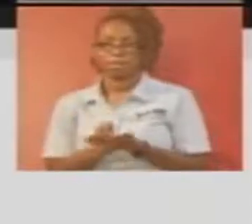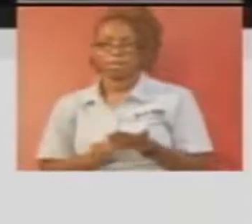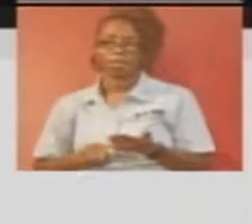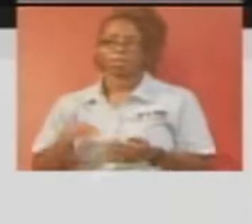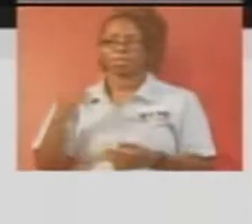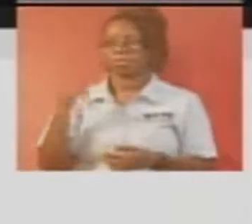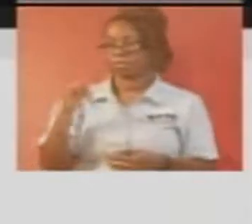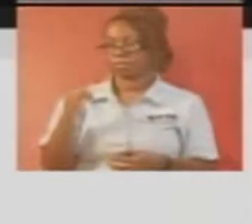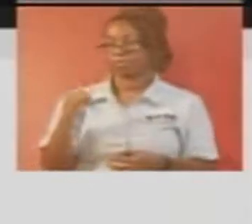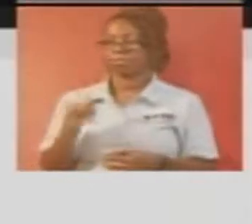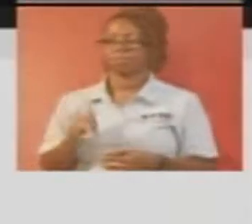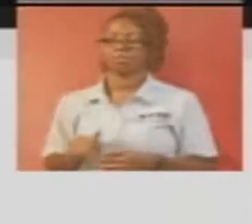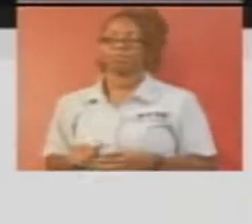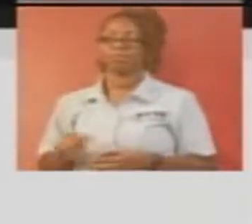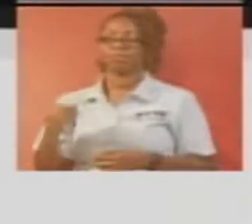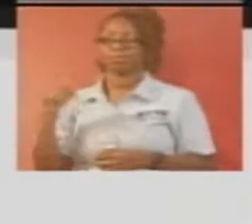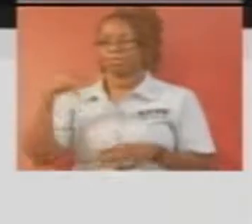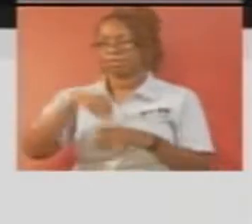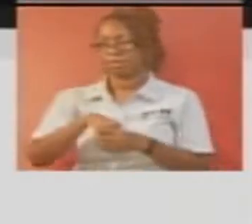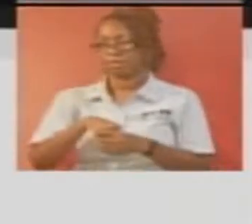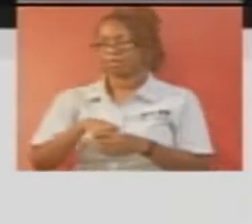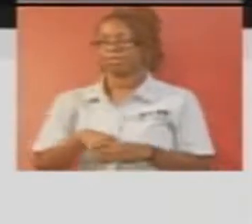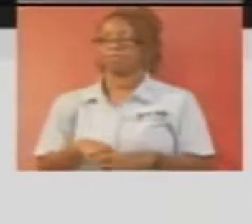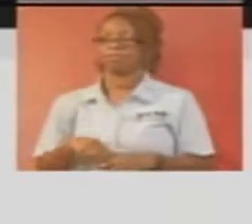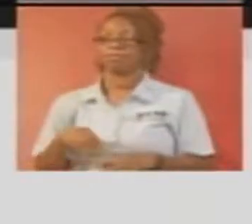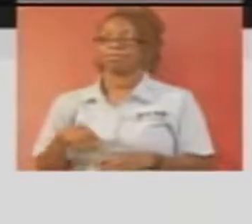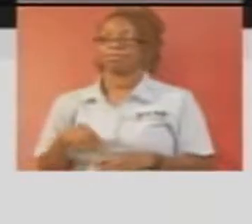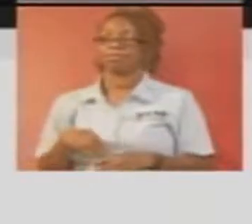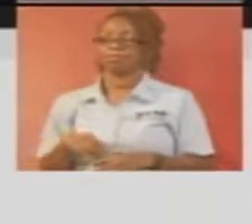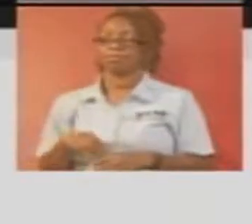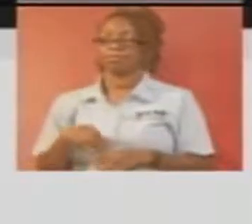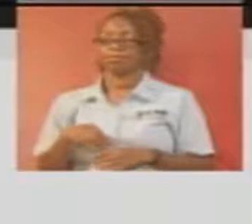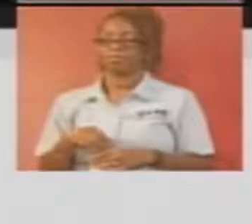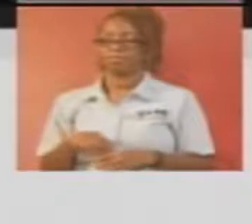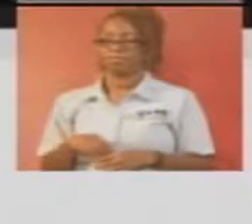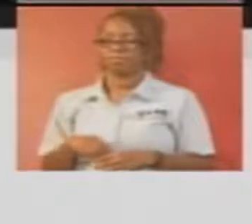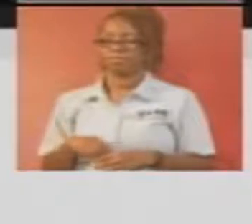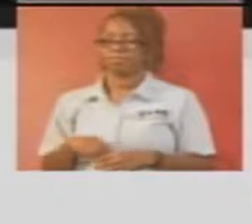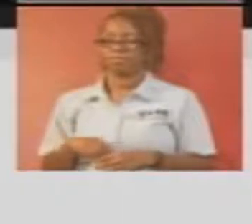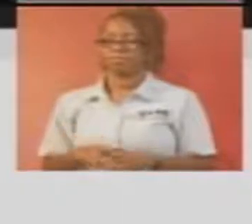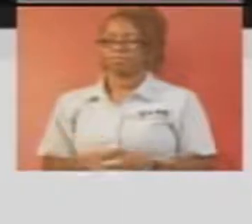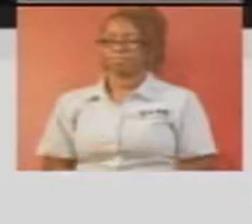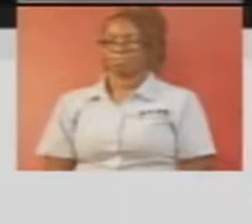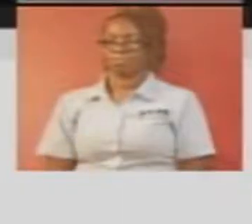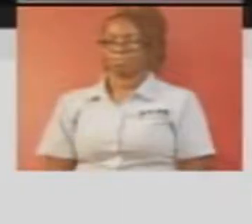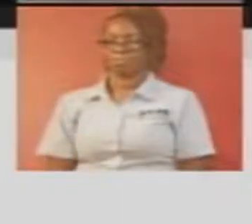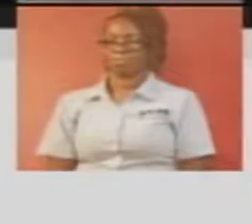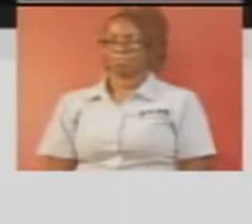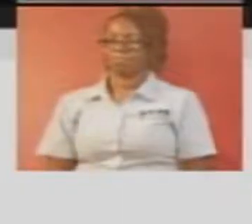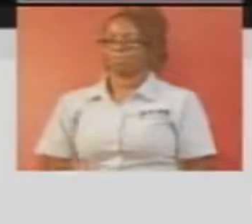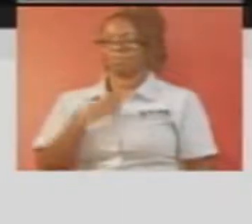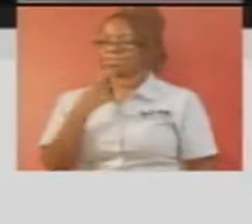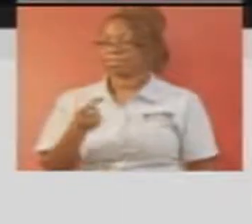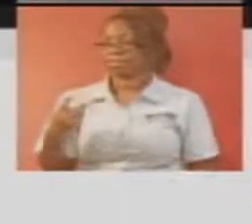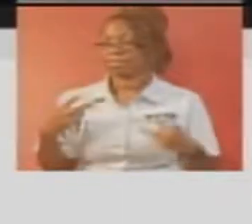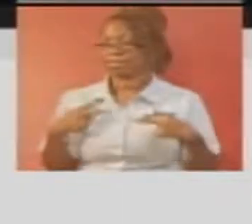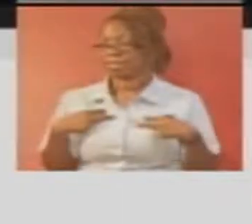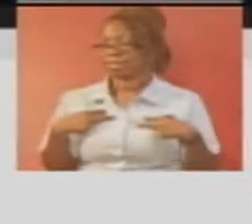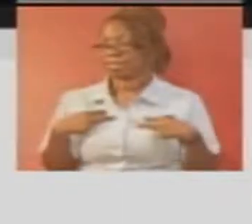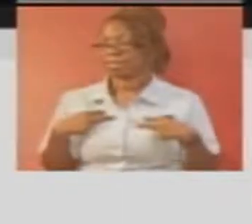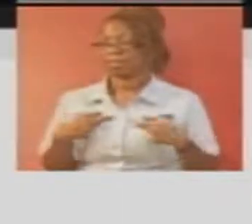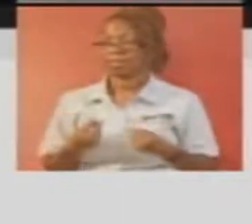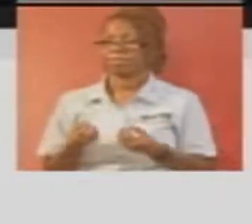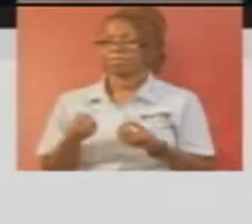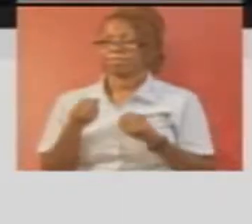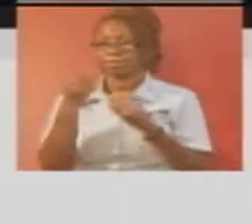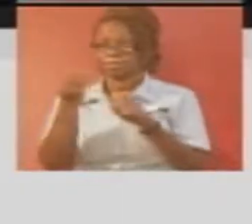the virus that you want to target, and that little piece encodes the information for how to make the protein